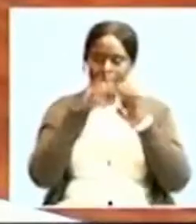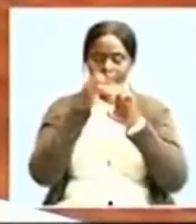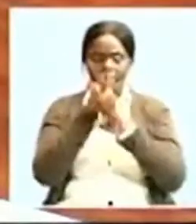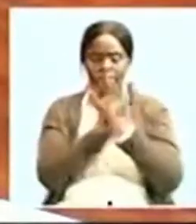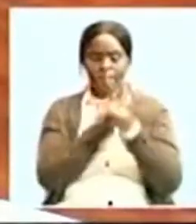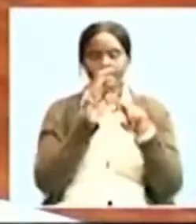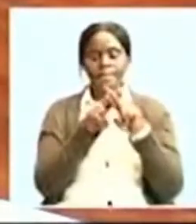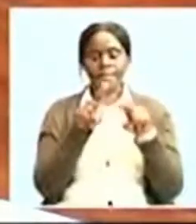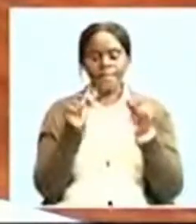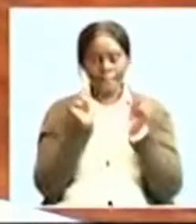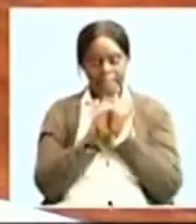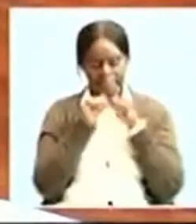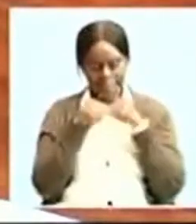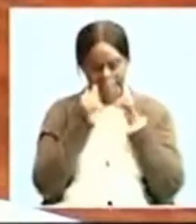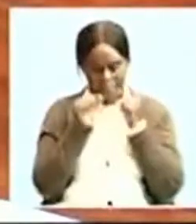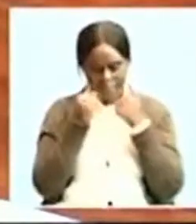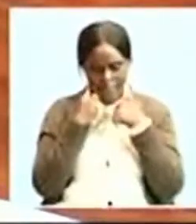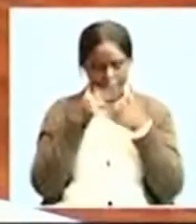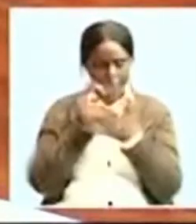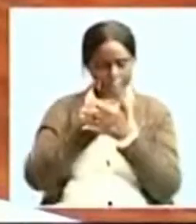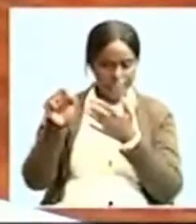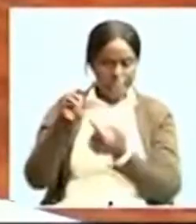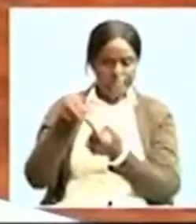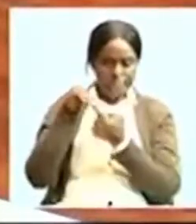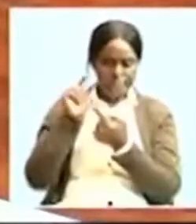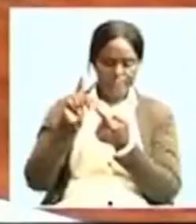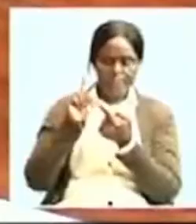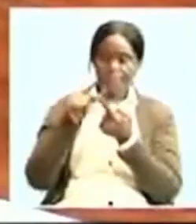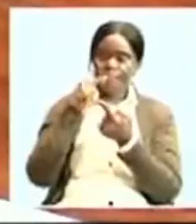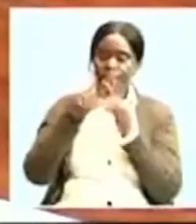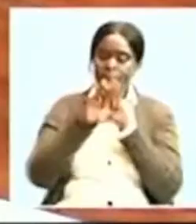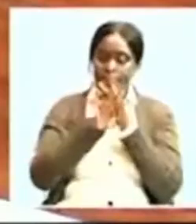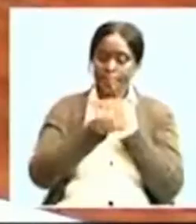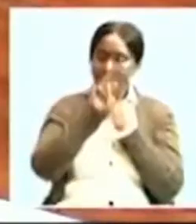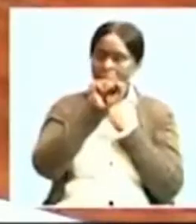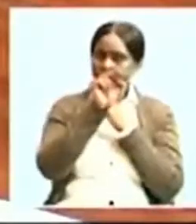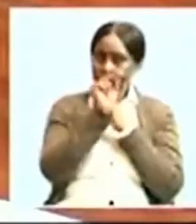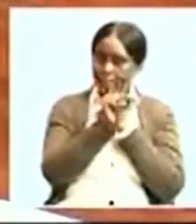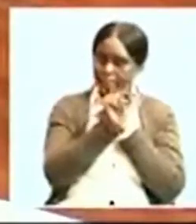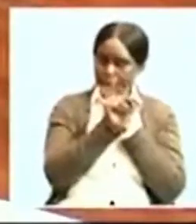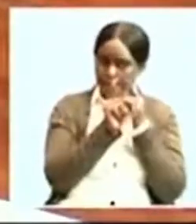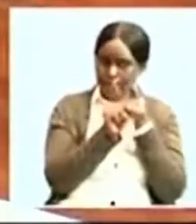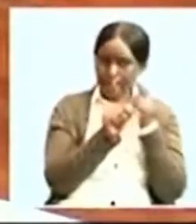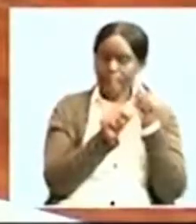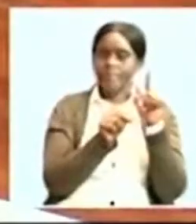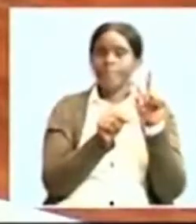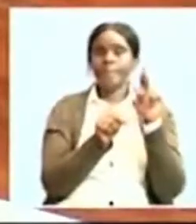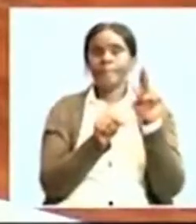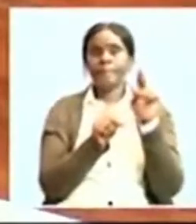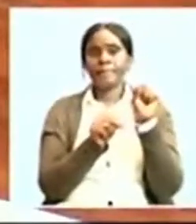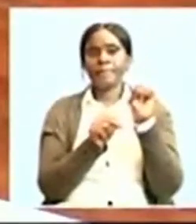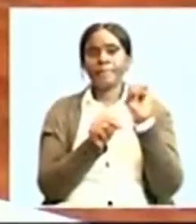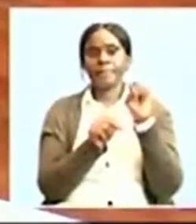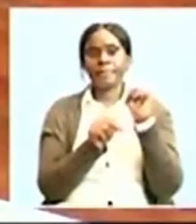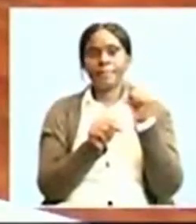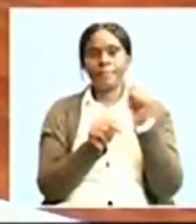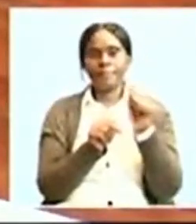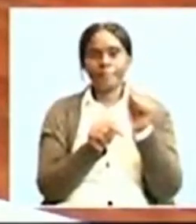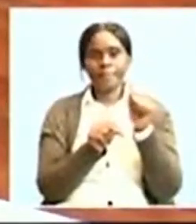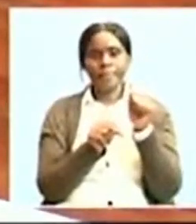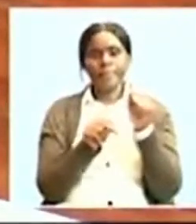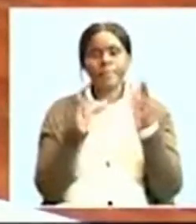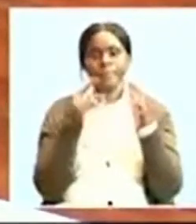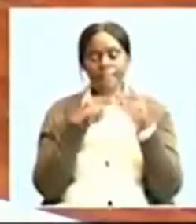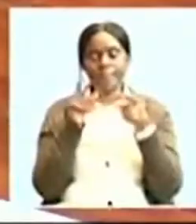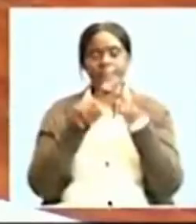Chair, we could have written it specifically to say under Nangombe, it is Lusinga. Then if you allow